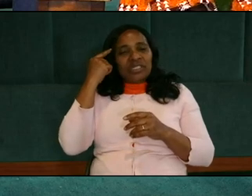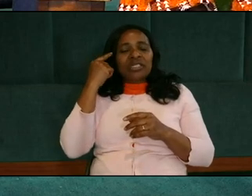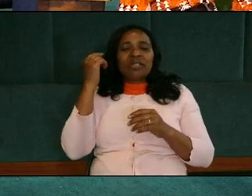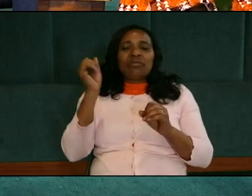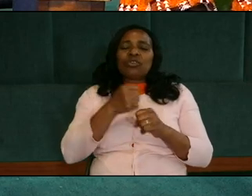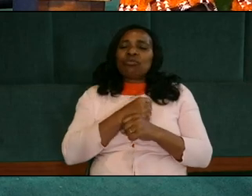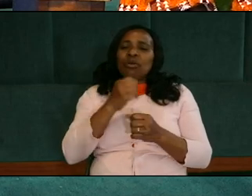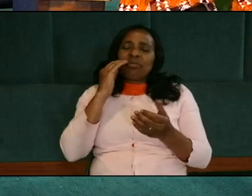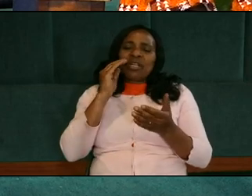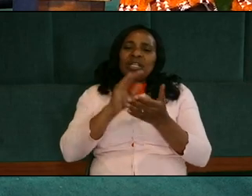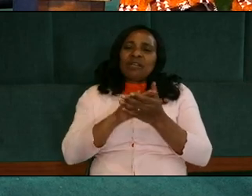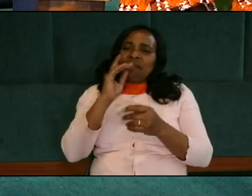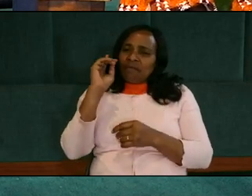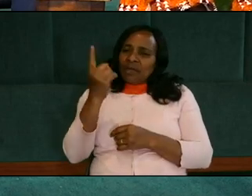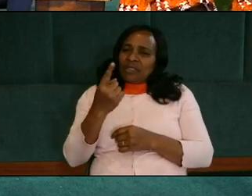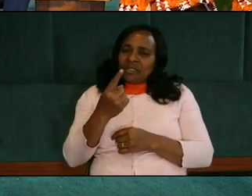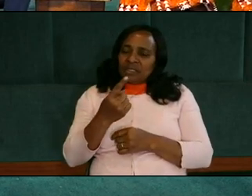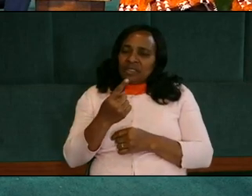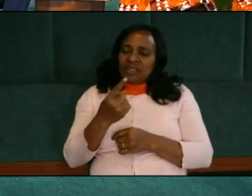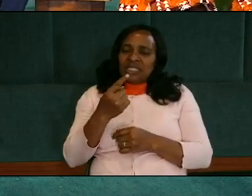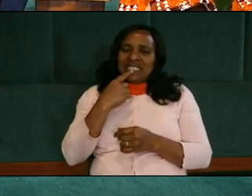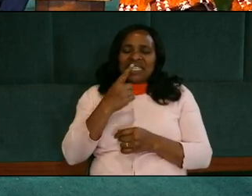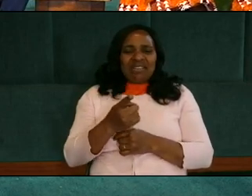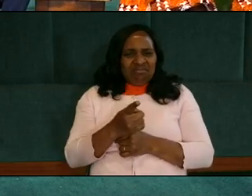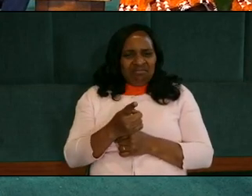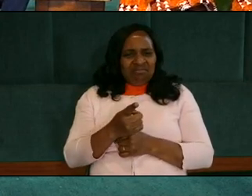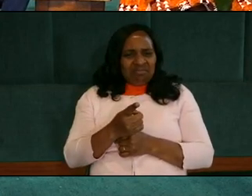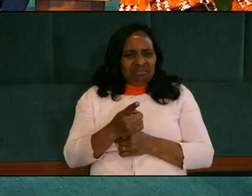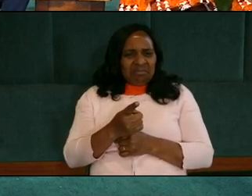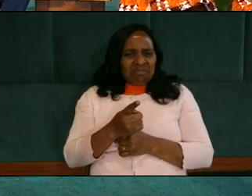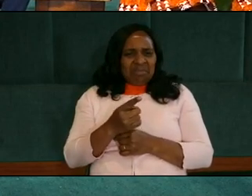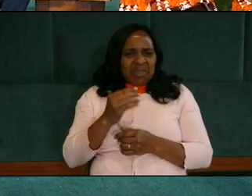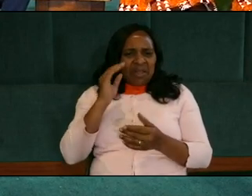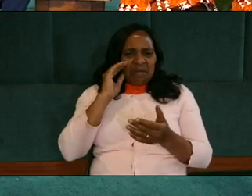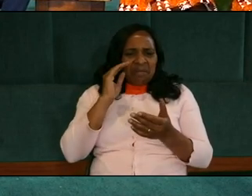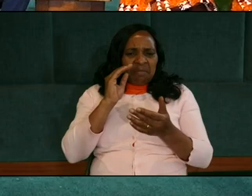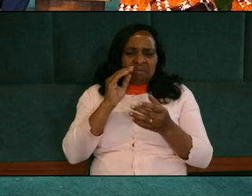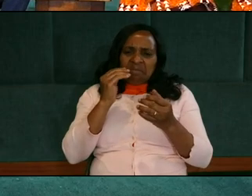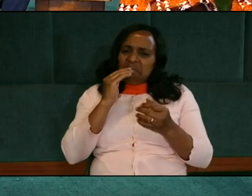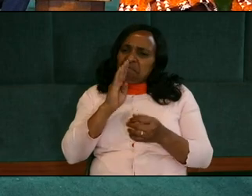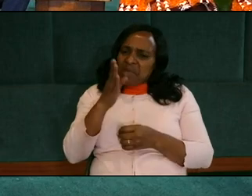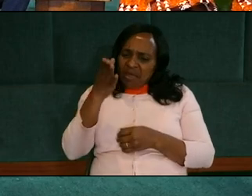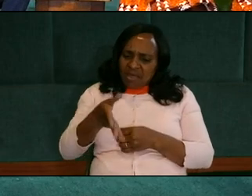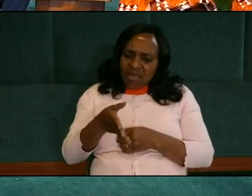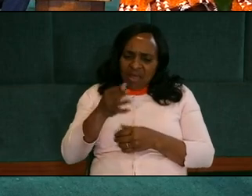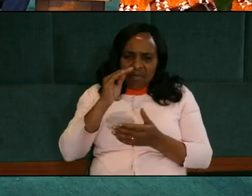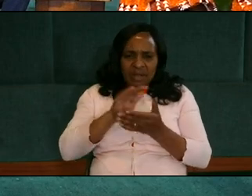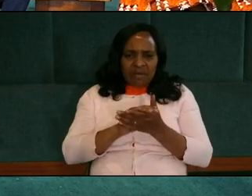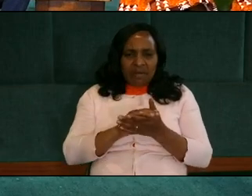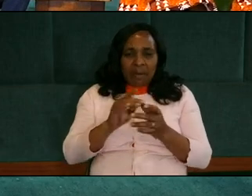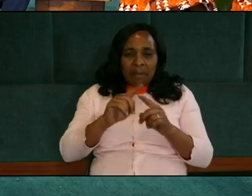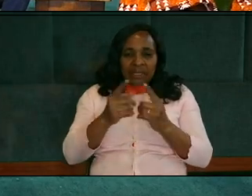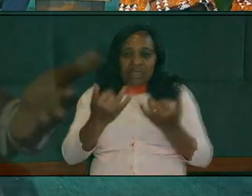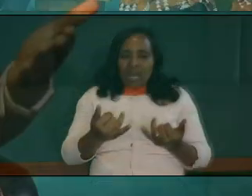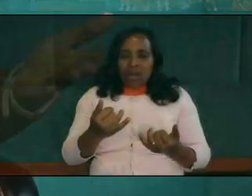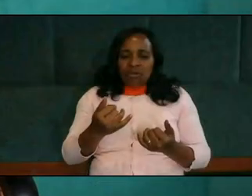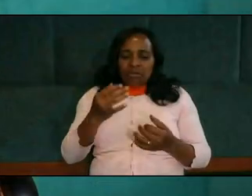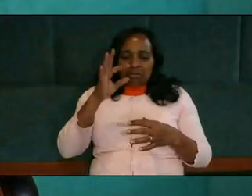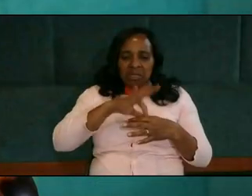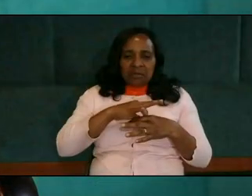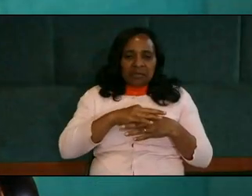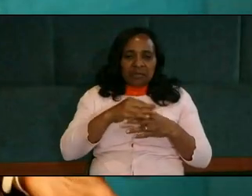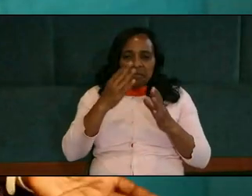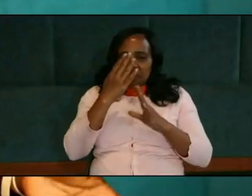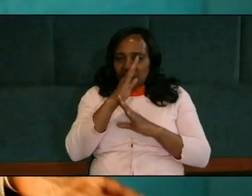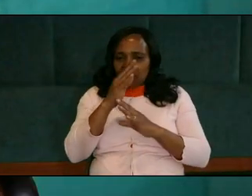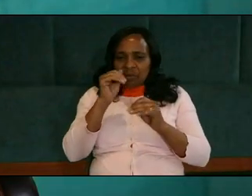even believe at first. He was sinking at first, so he didn't even show faith. So I don't even think he should be here, but give him a benefit of doubt. Maybe he had